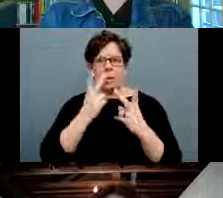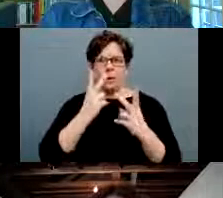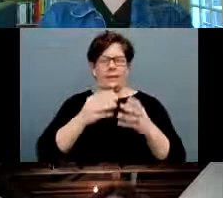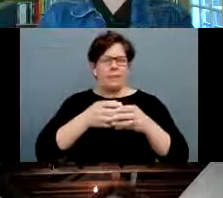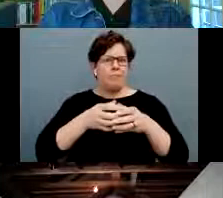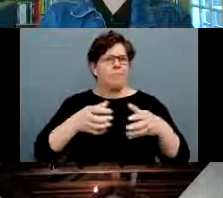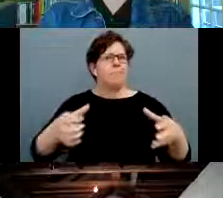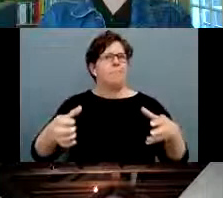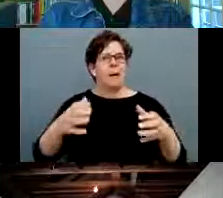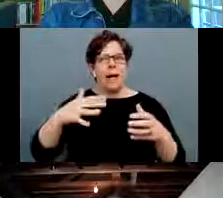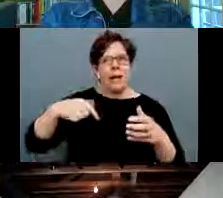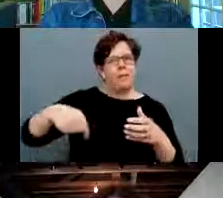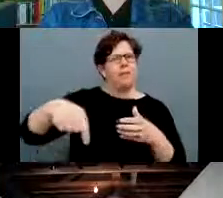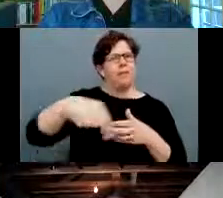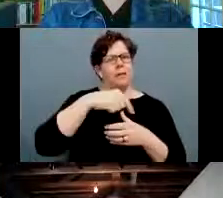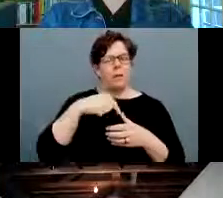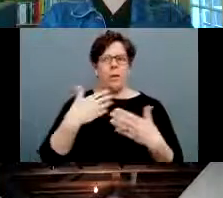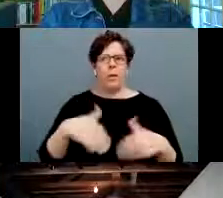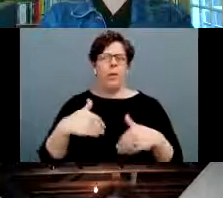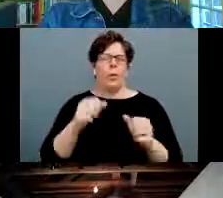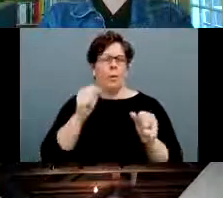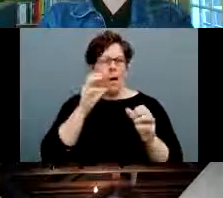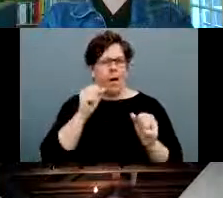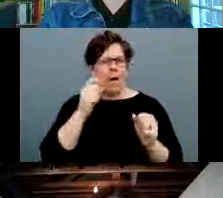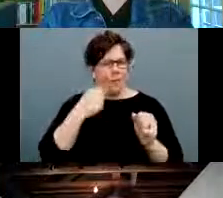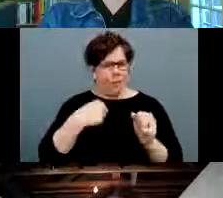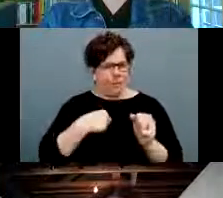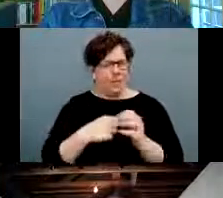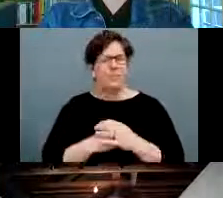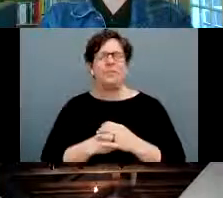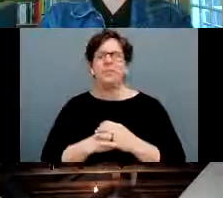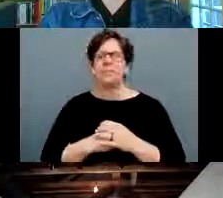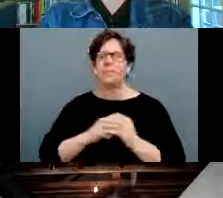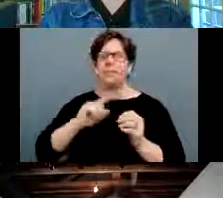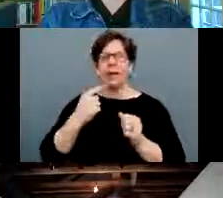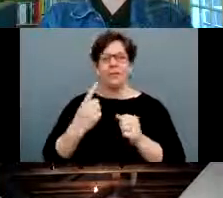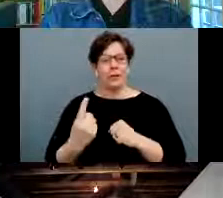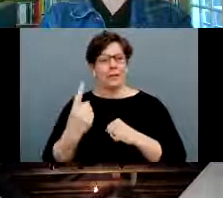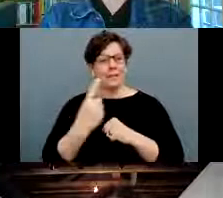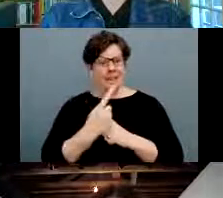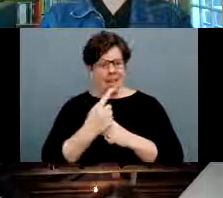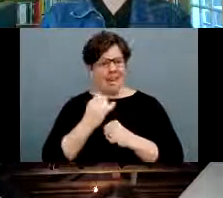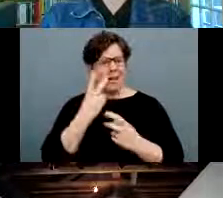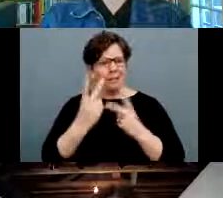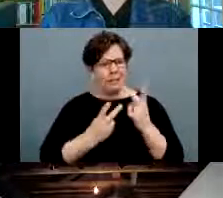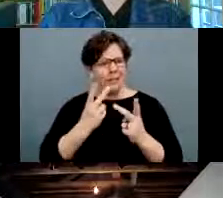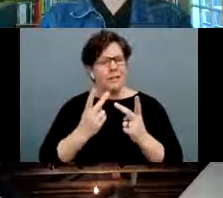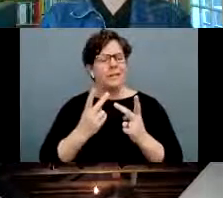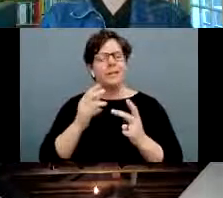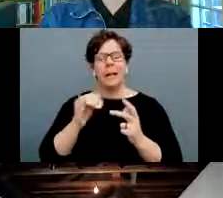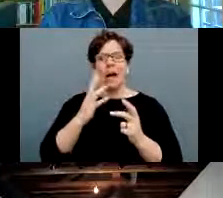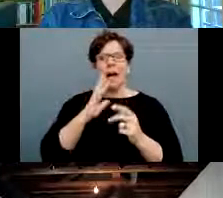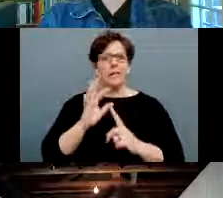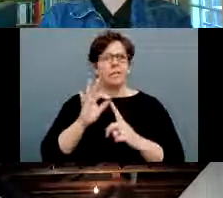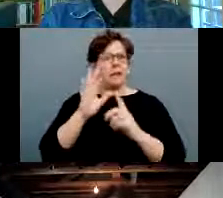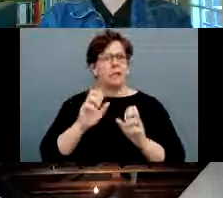Boise and the surrounding area were a revelation to me. My first full day of the trip, I had the rare opportunity, hosted